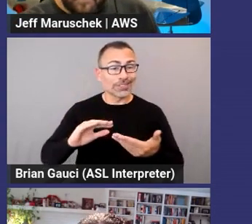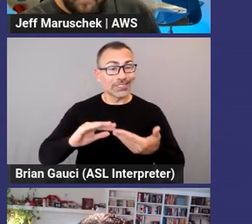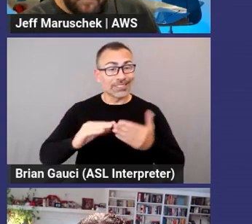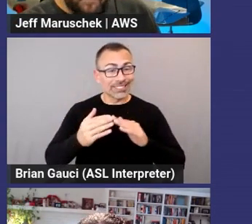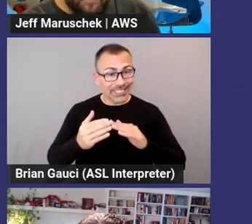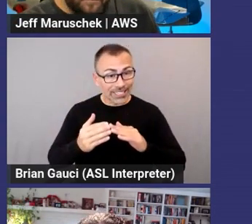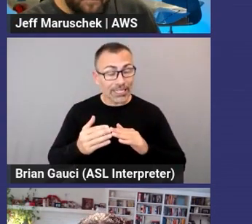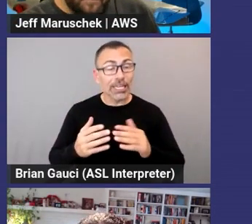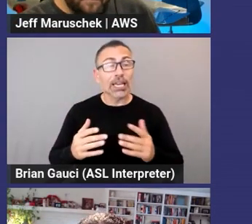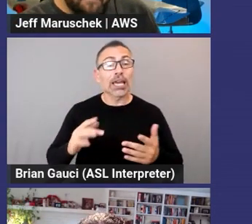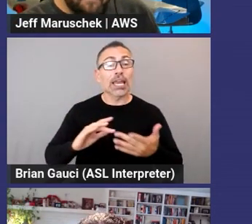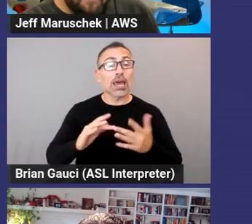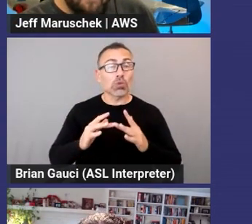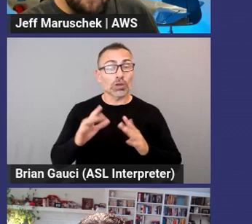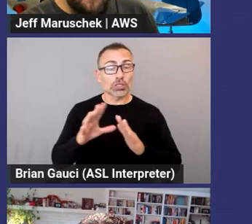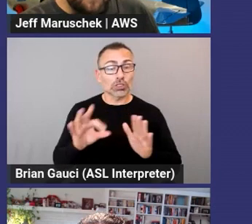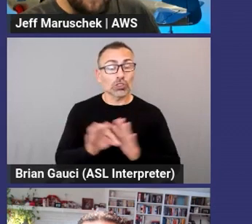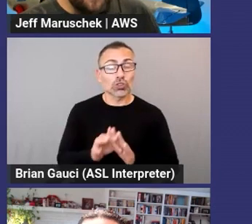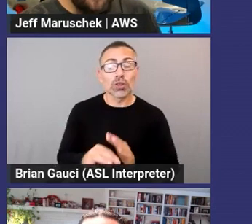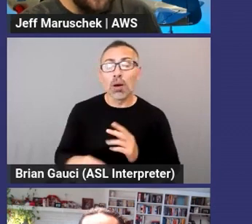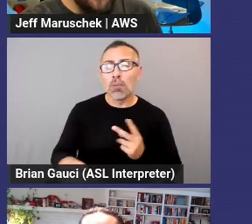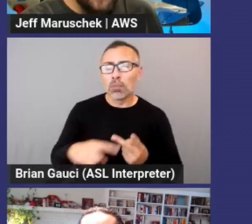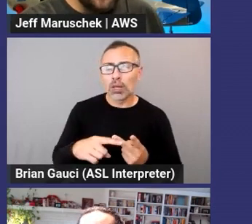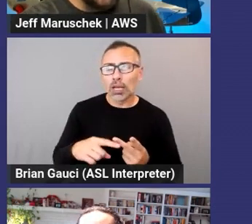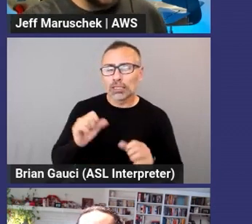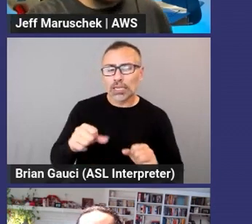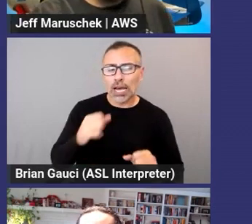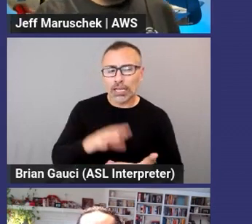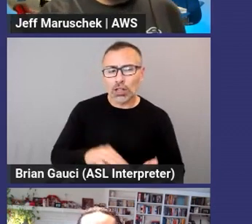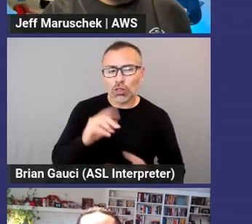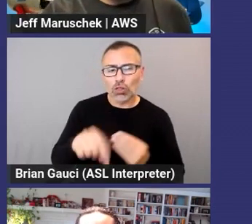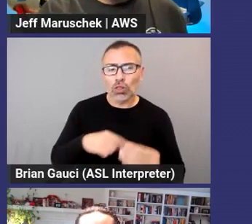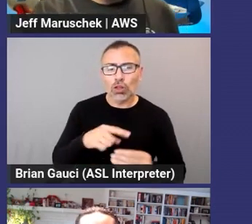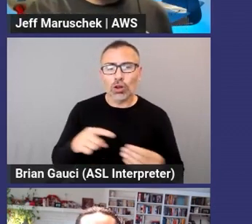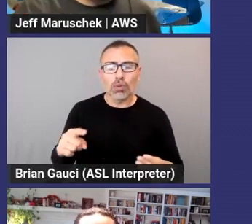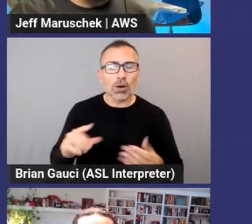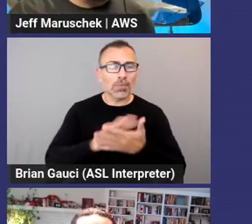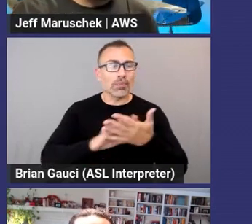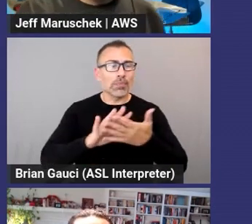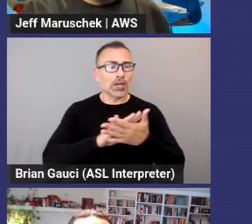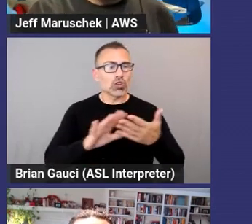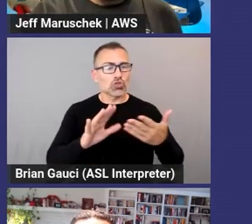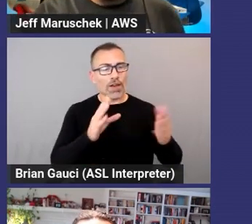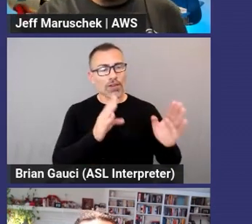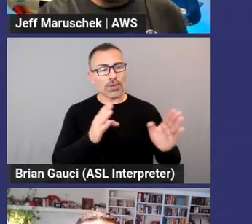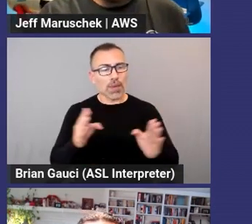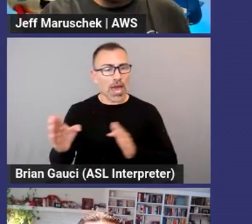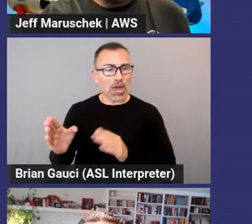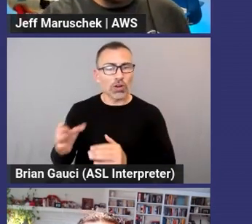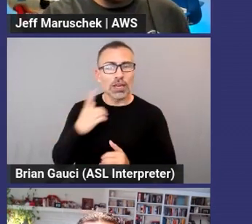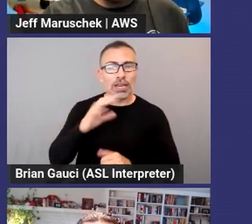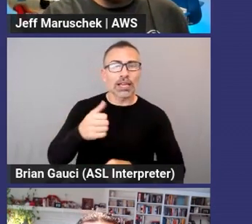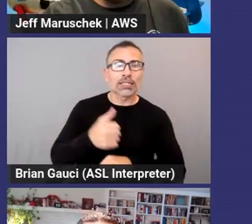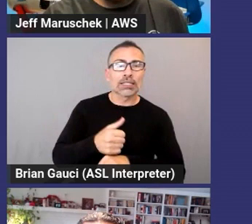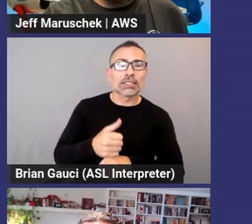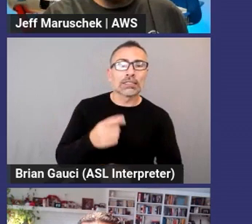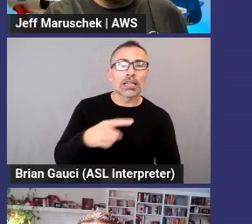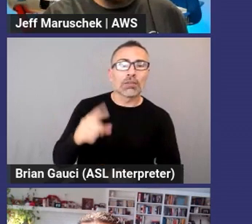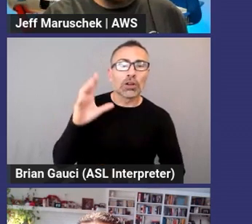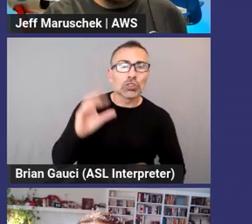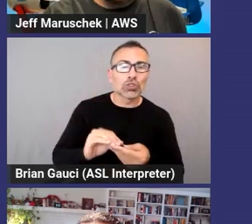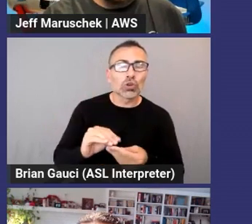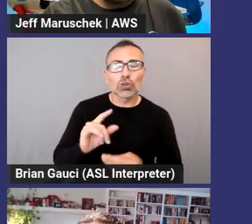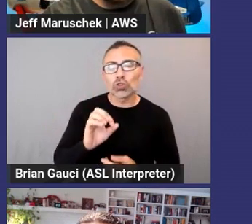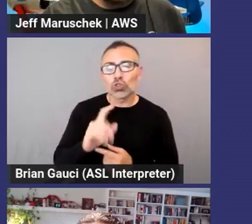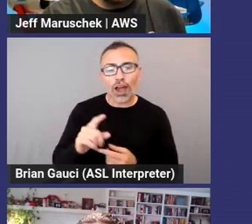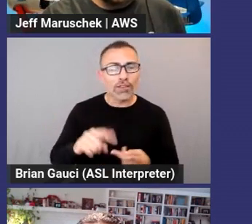learn about my traffic pattern. I can sort my traffic on different parameters like total traffic in out, availability score, performance